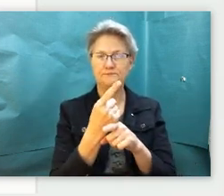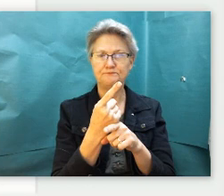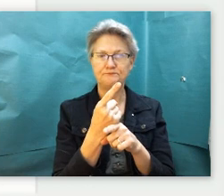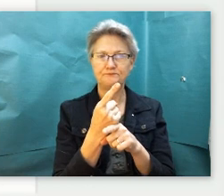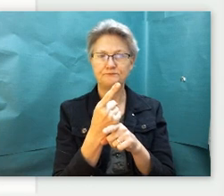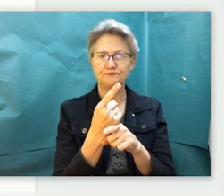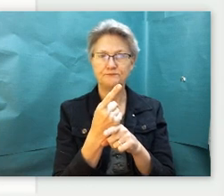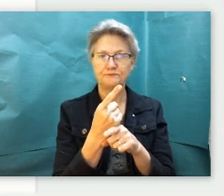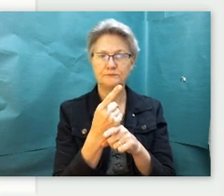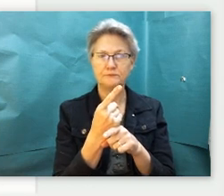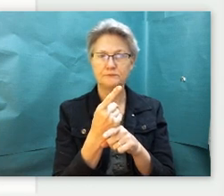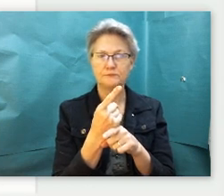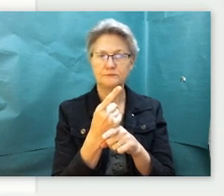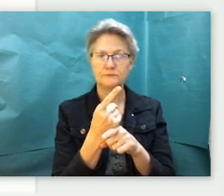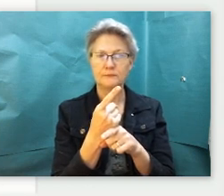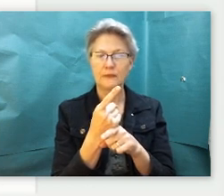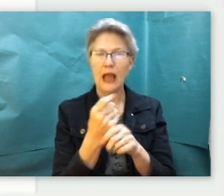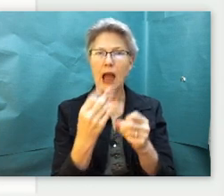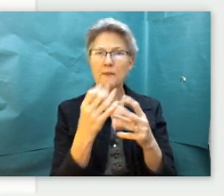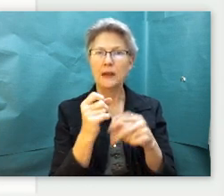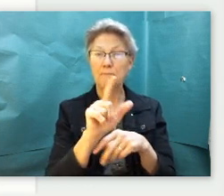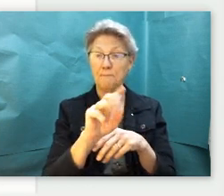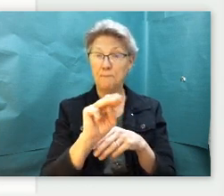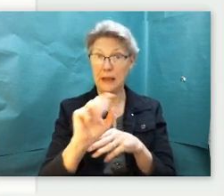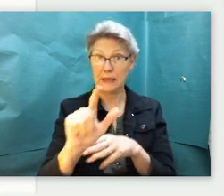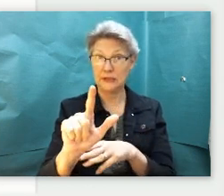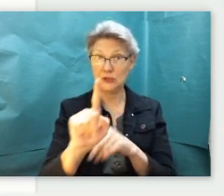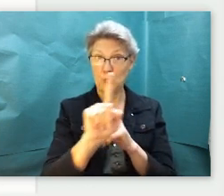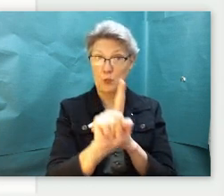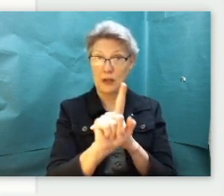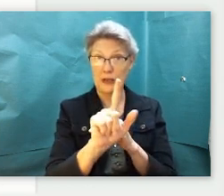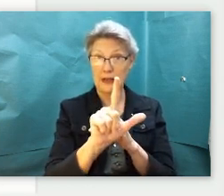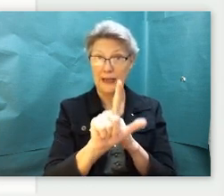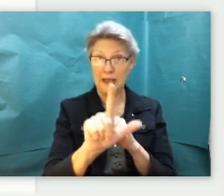multiplication. How many milliliters in 1 liter?